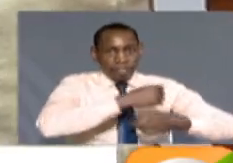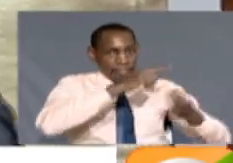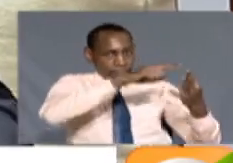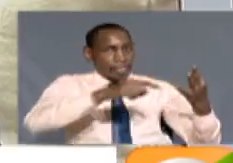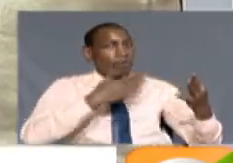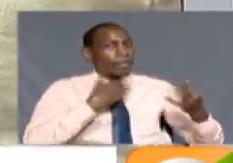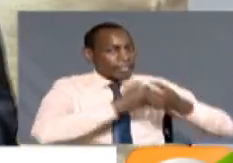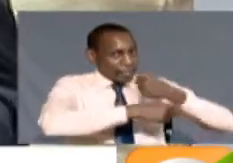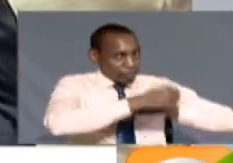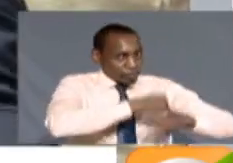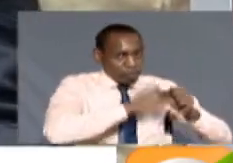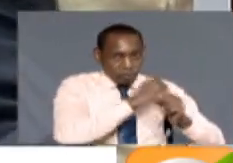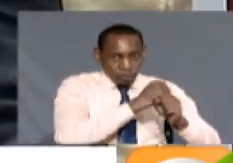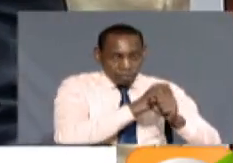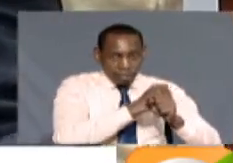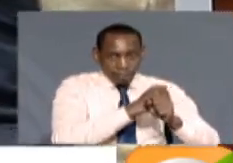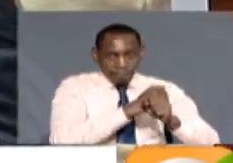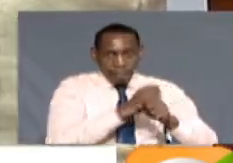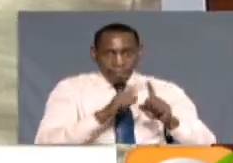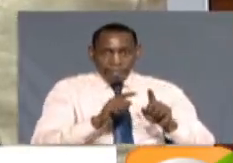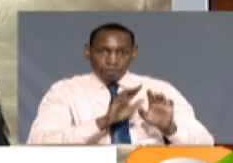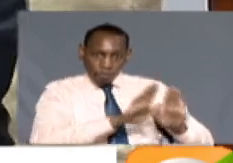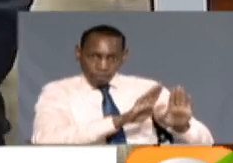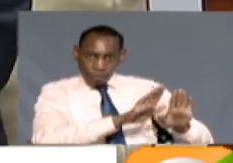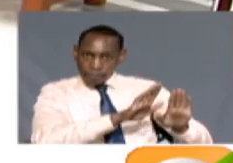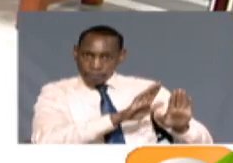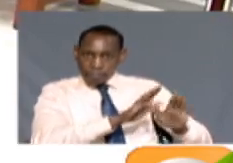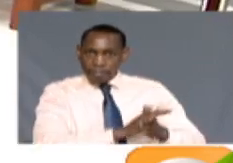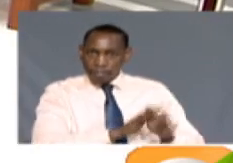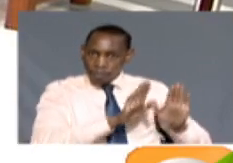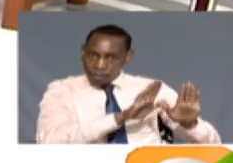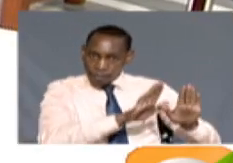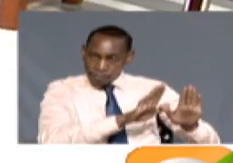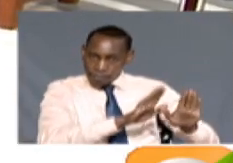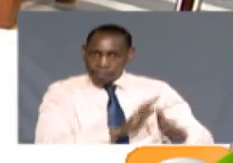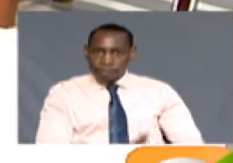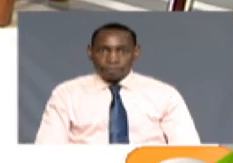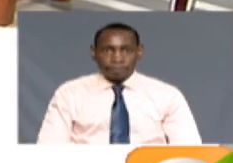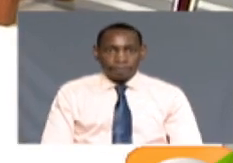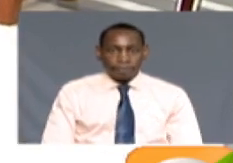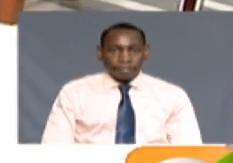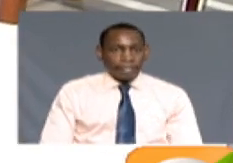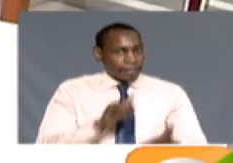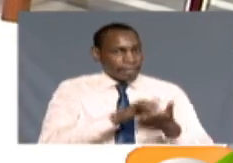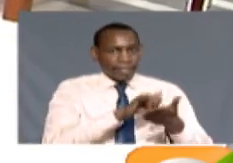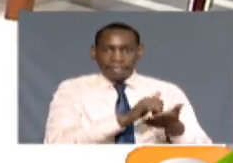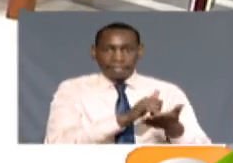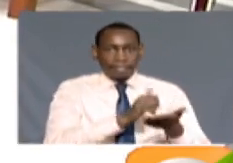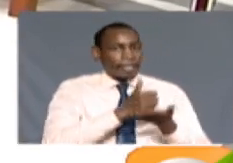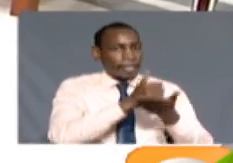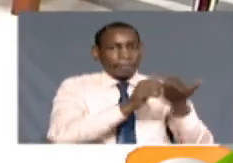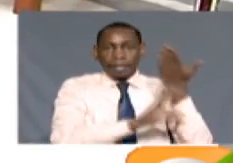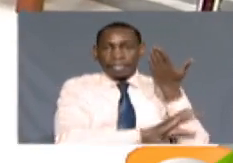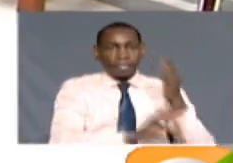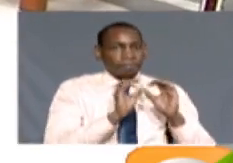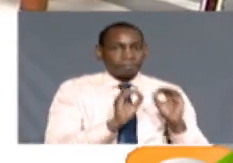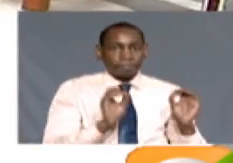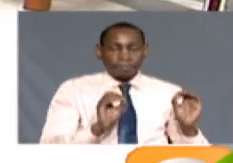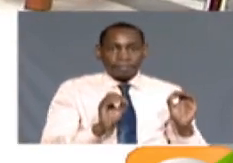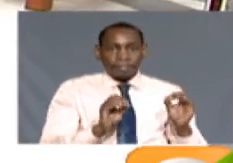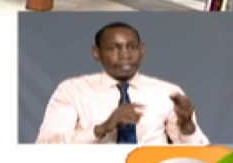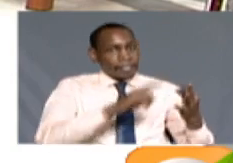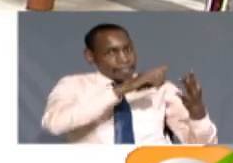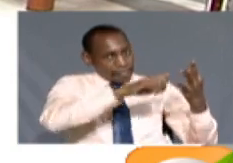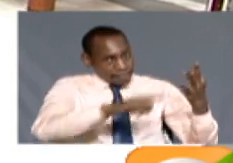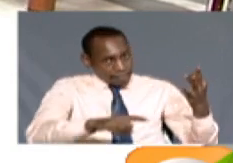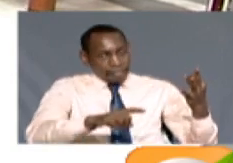to move, hold on for the time being. Mm-hmm. Hold on for the time being. Yeah. And that will not help this country. Let those